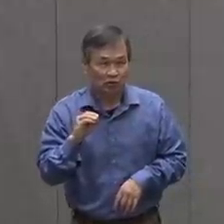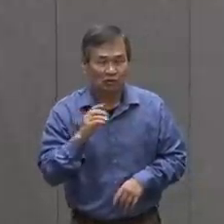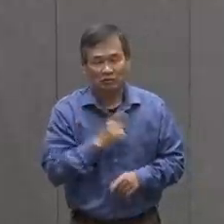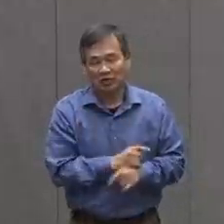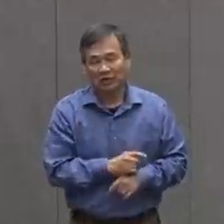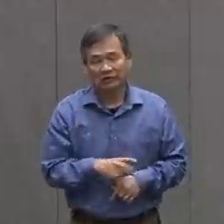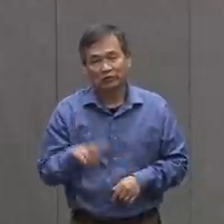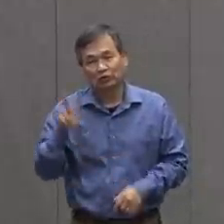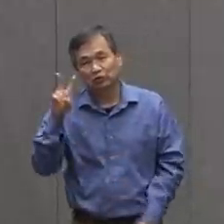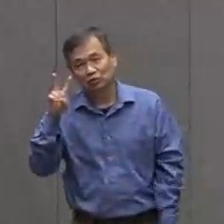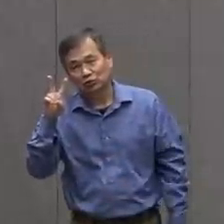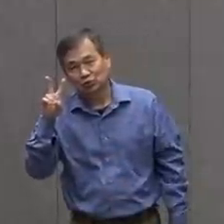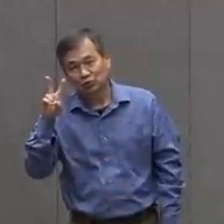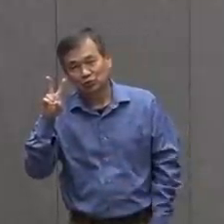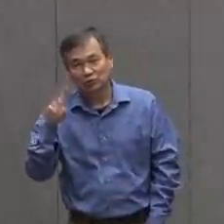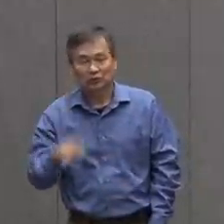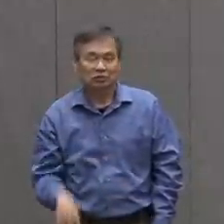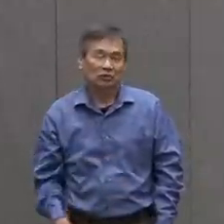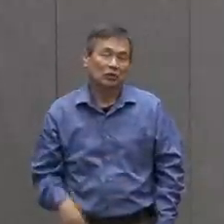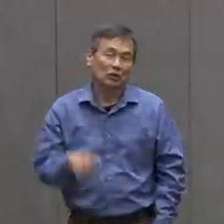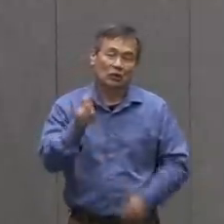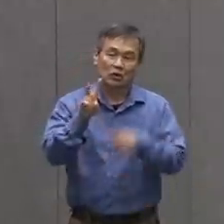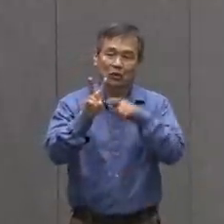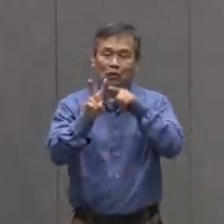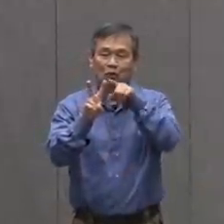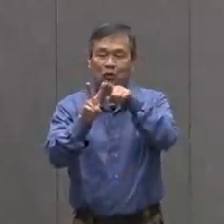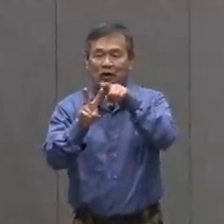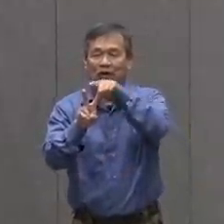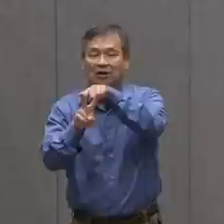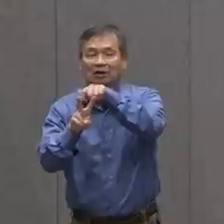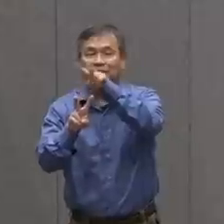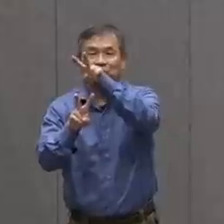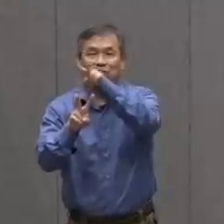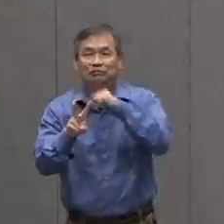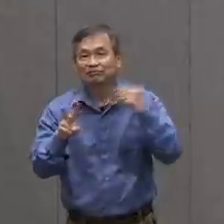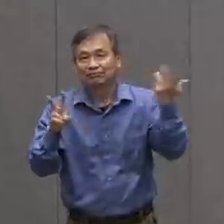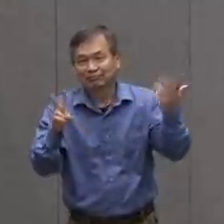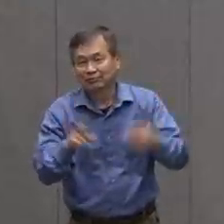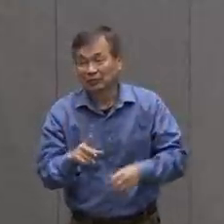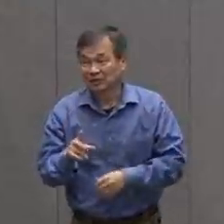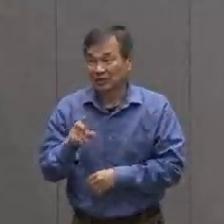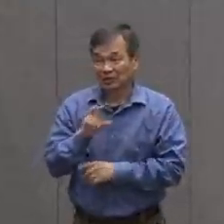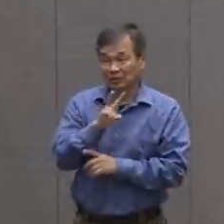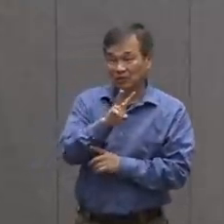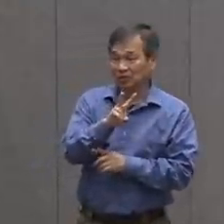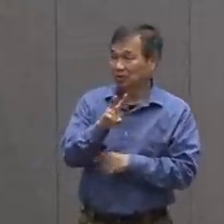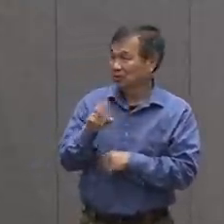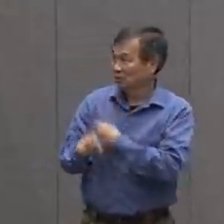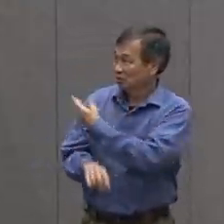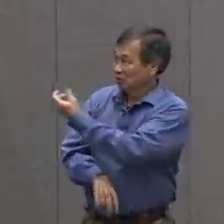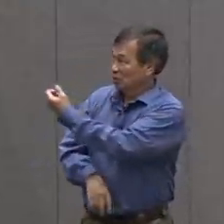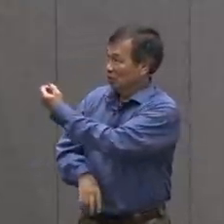2. 1, 2. Is the number 2 the number 12?